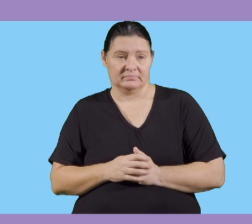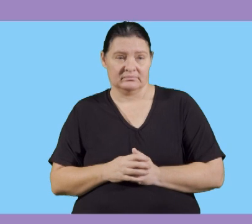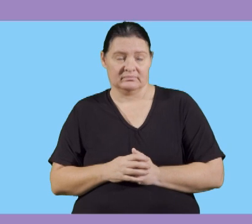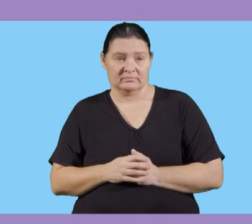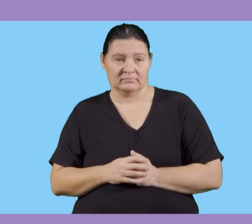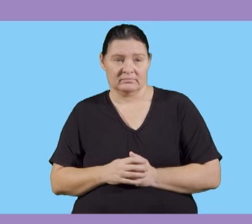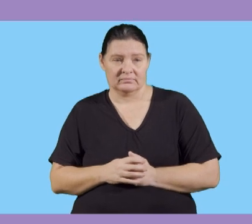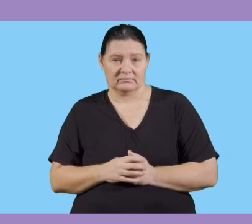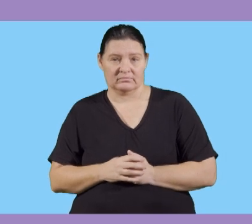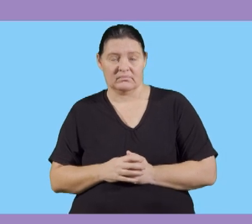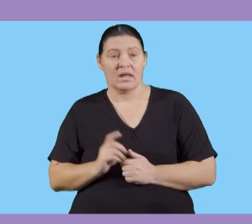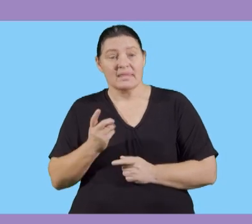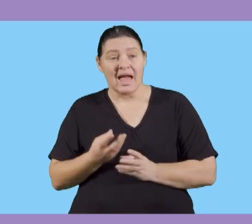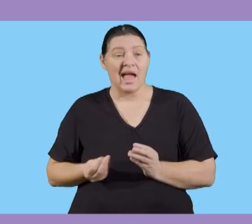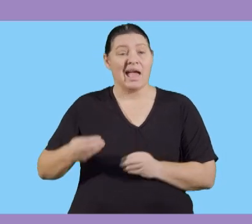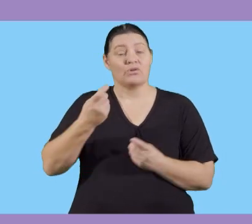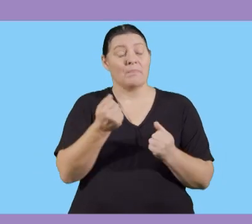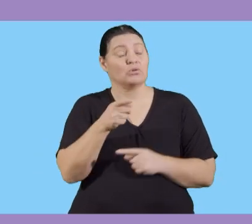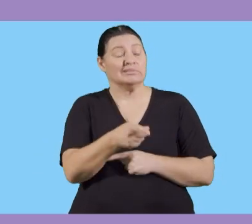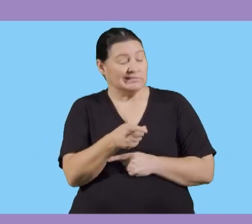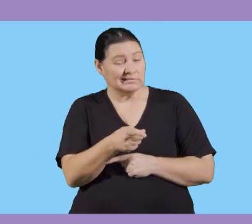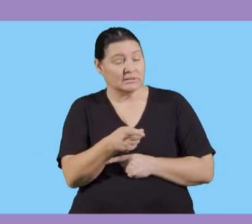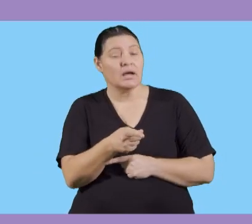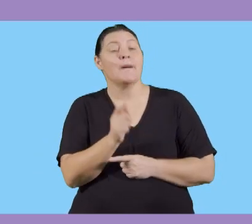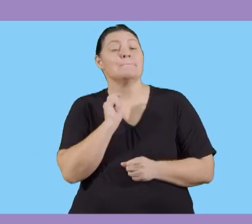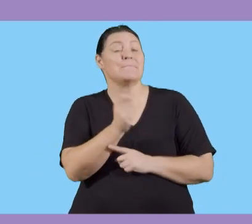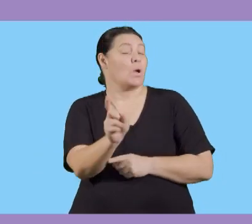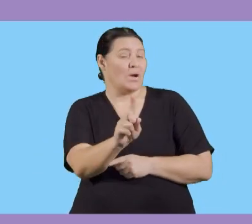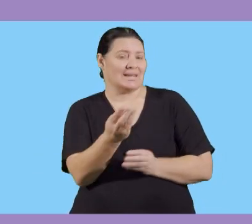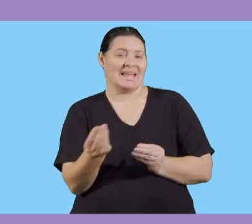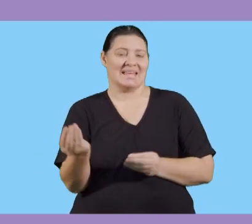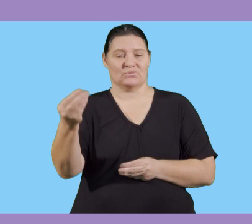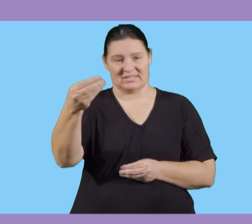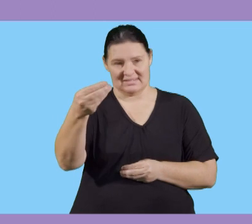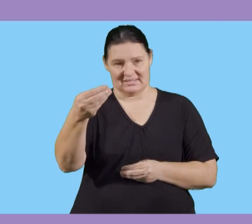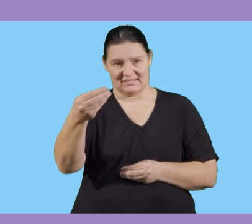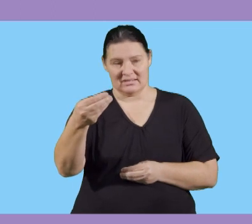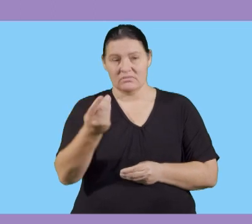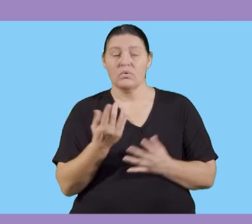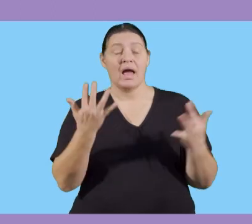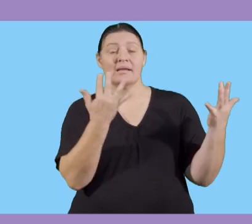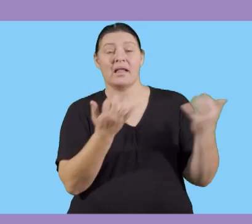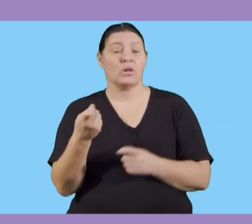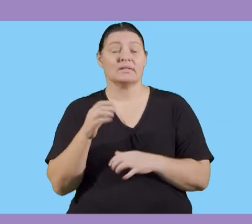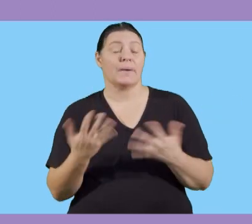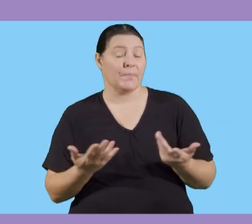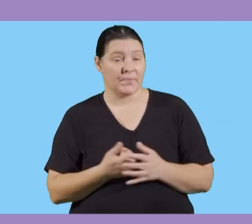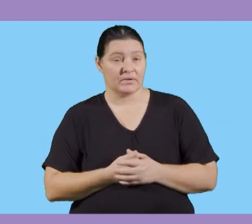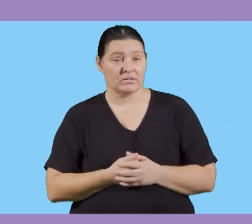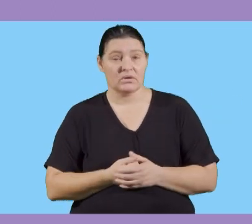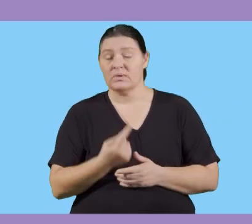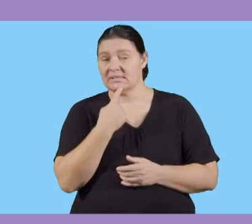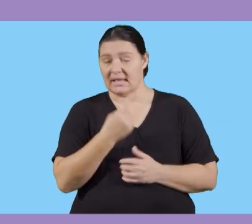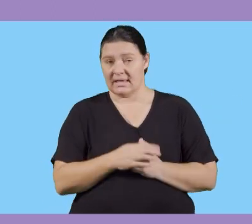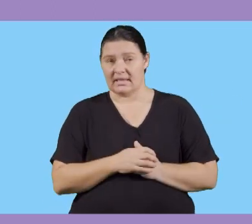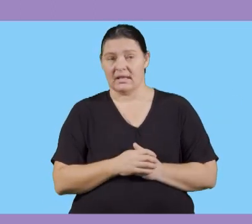12,500 rands. The extra amount that she paid is the interest. And this is how we calculate it. So we are going to say